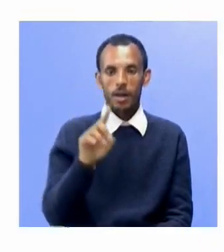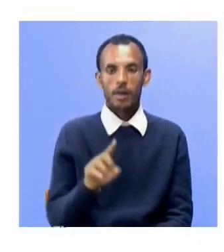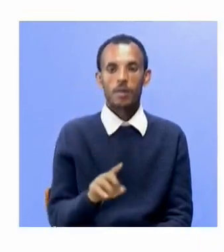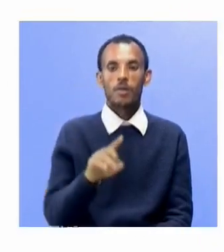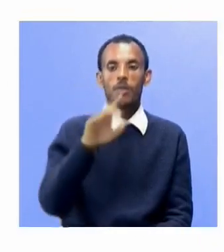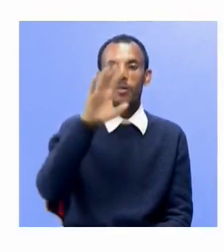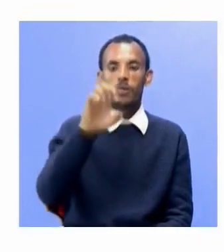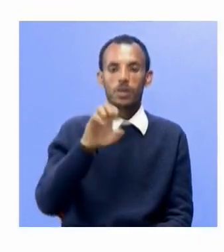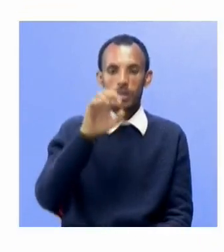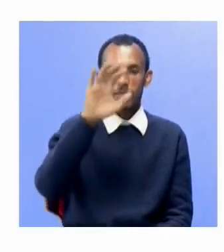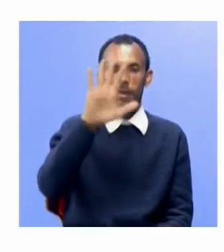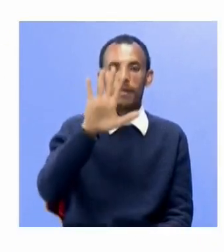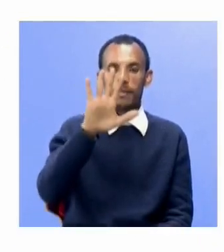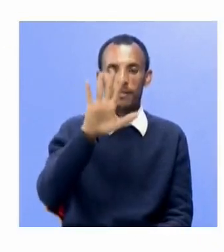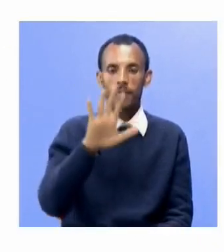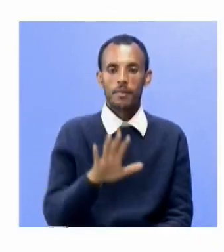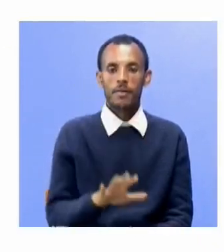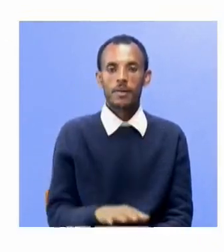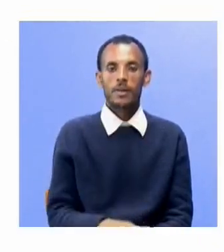45,